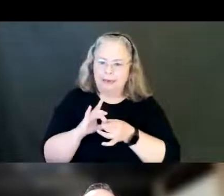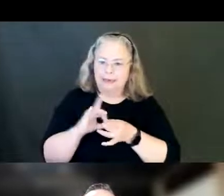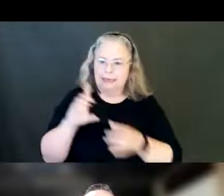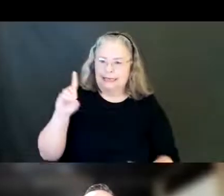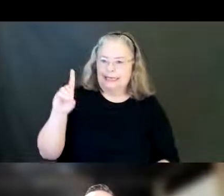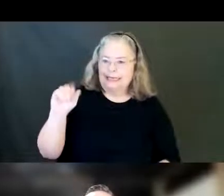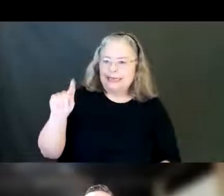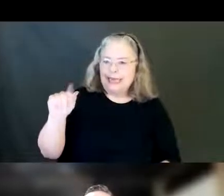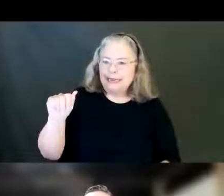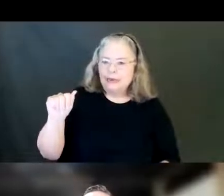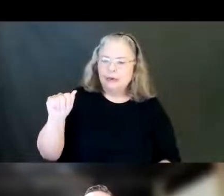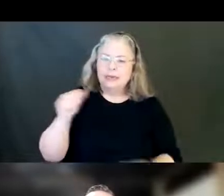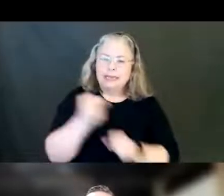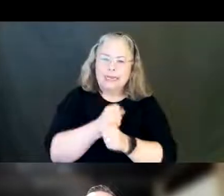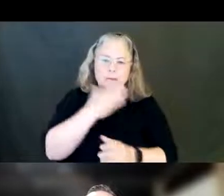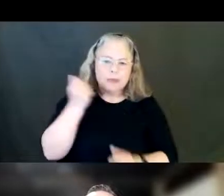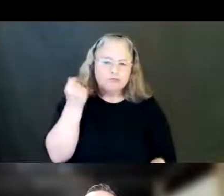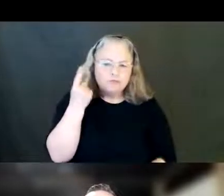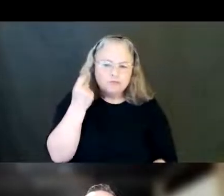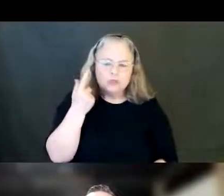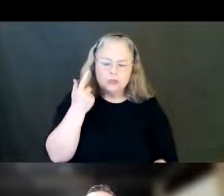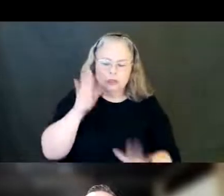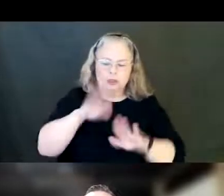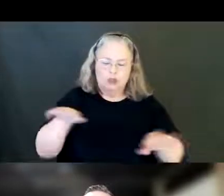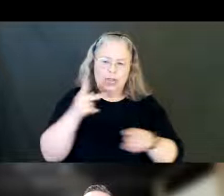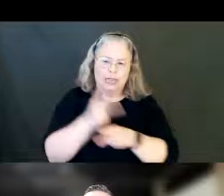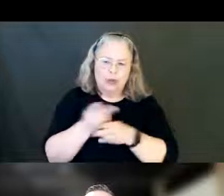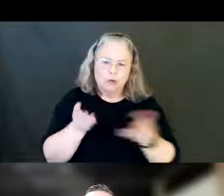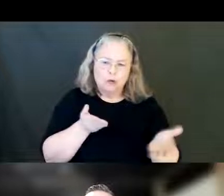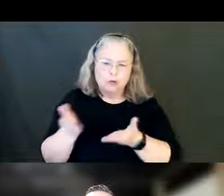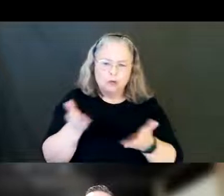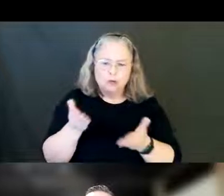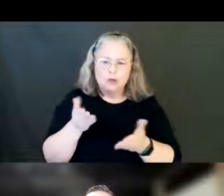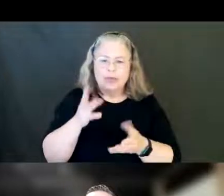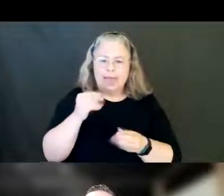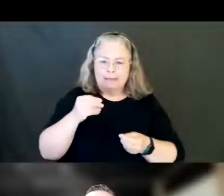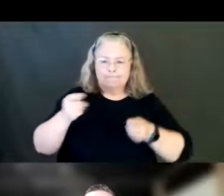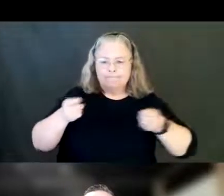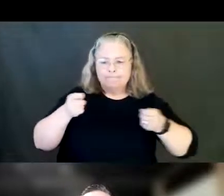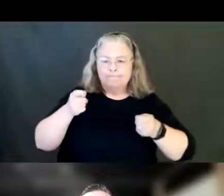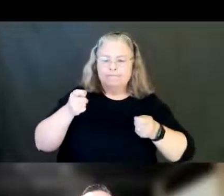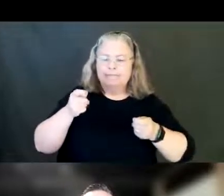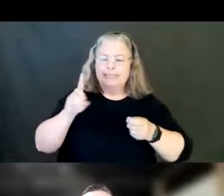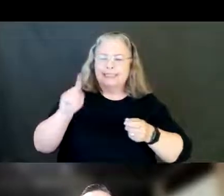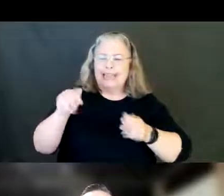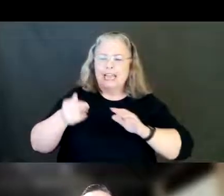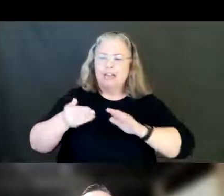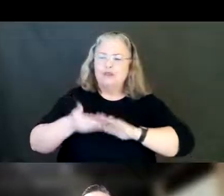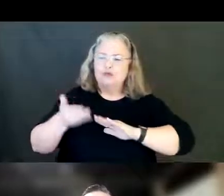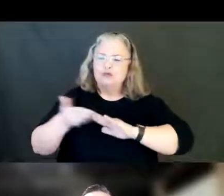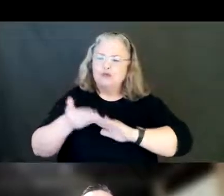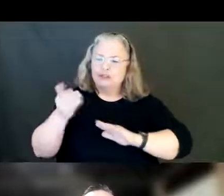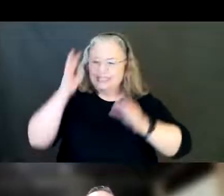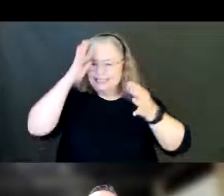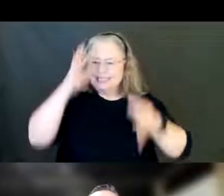data to gain insight into childcare services and facilitate data-driven decision-making. So that's understanding the